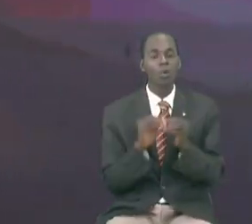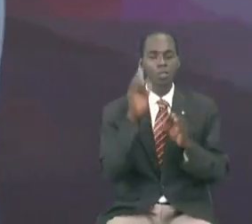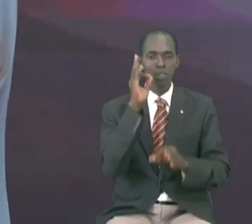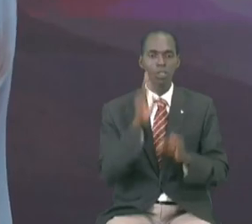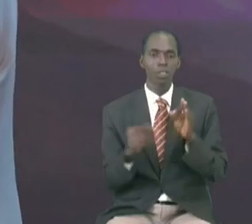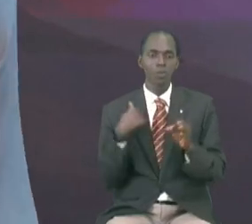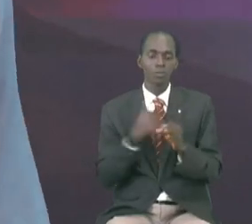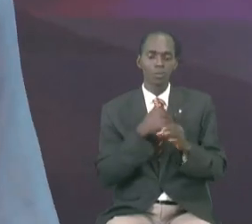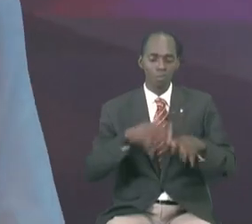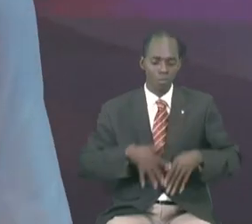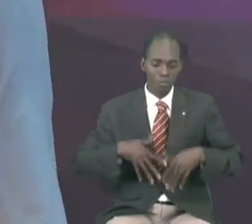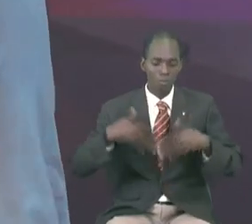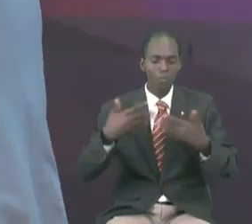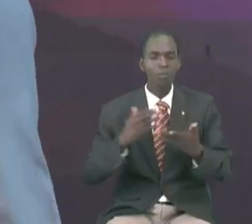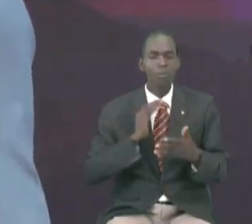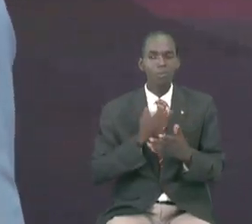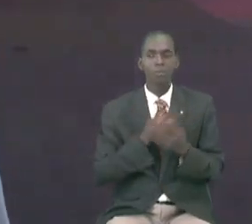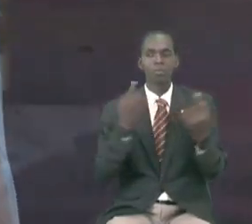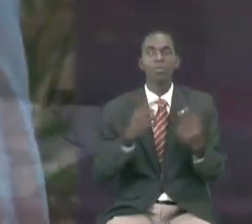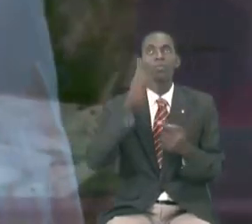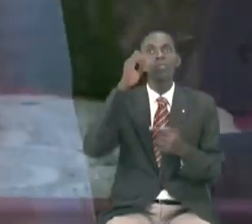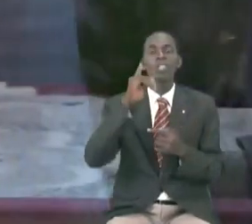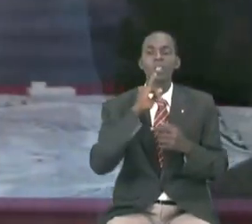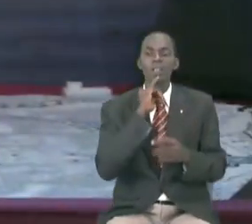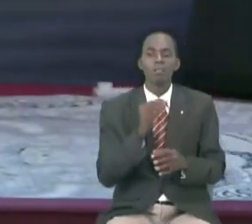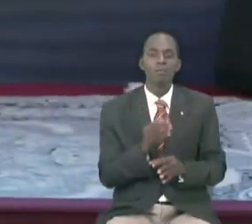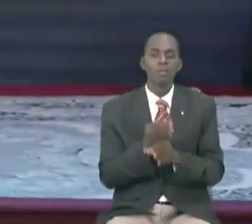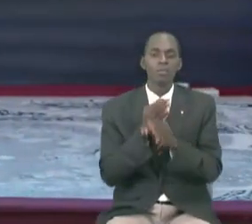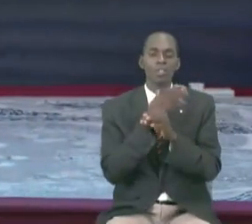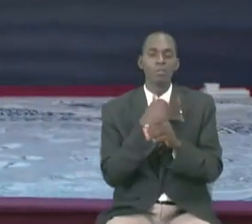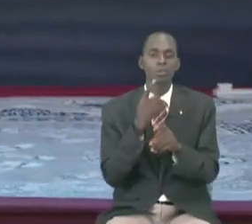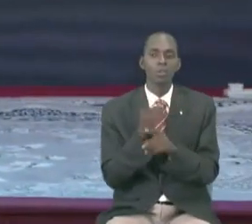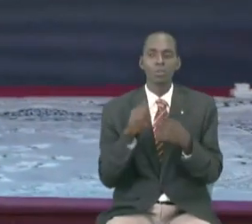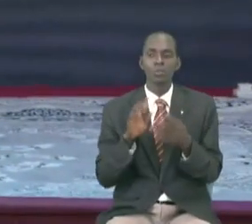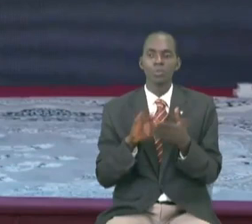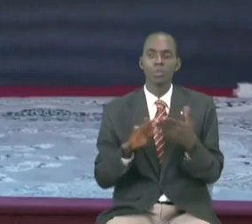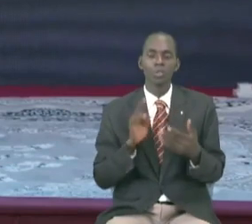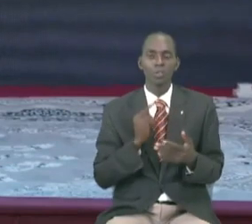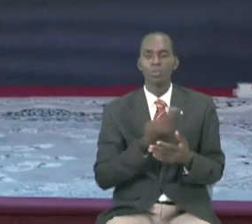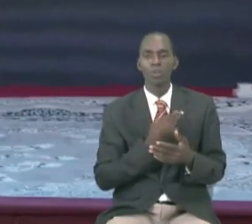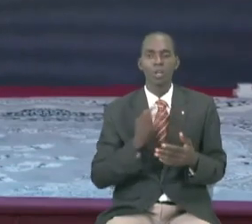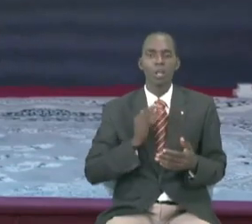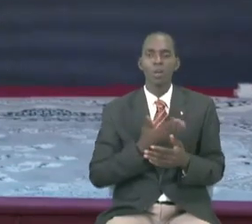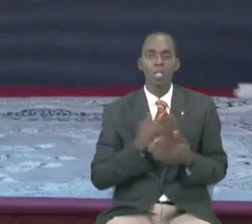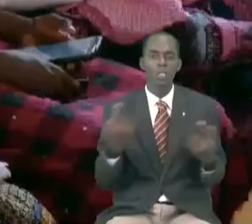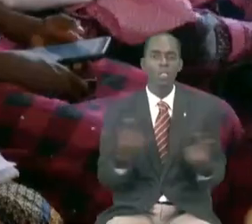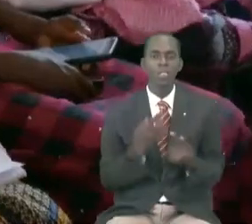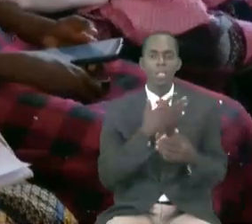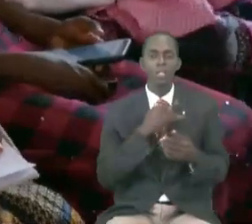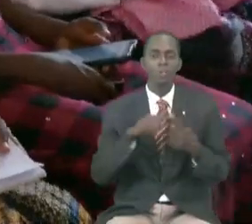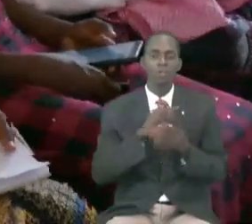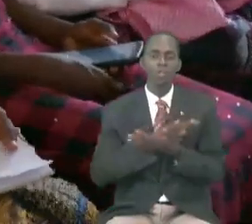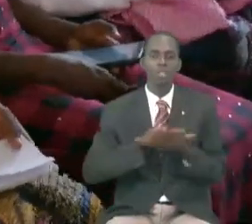to cleanse us from all unrighteousness. May it be done in every life in Jesus'